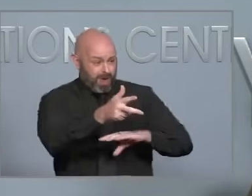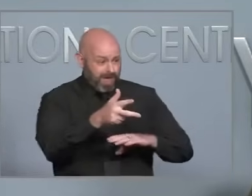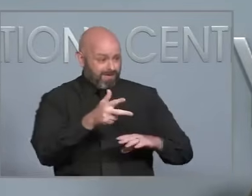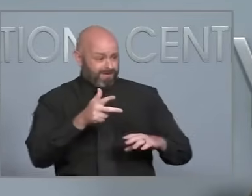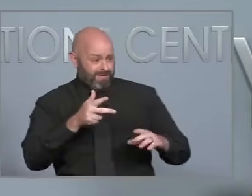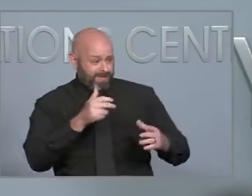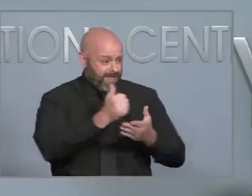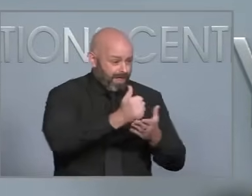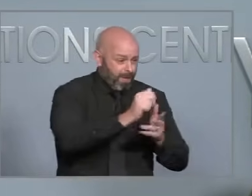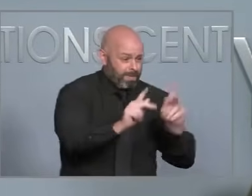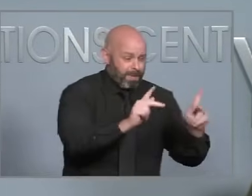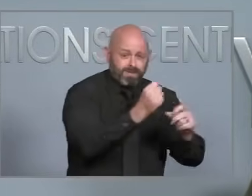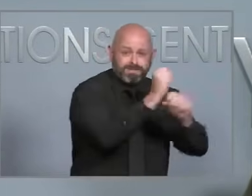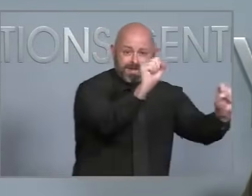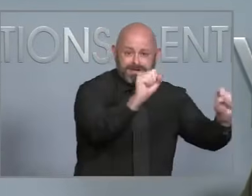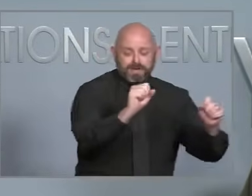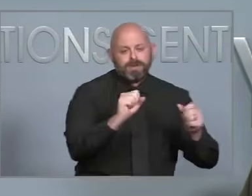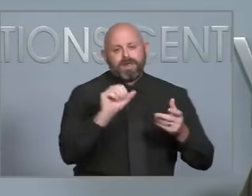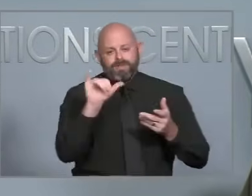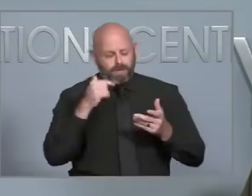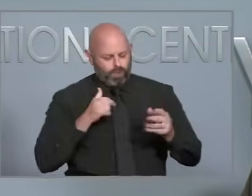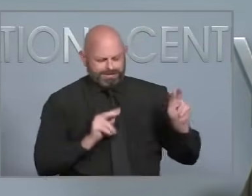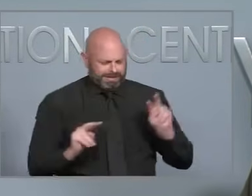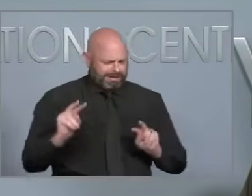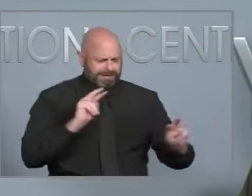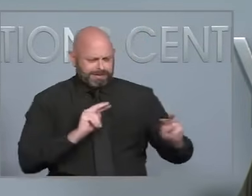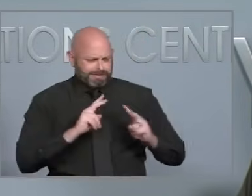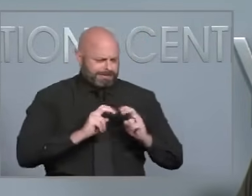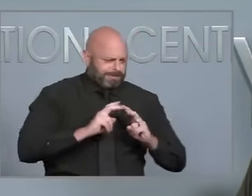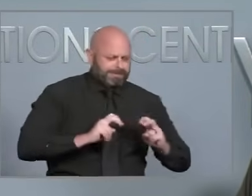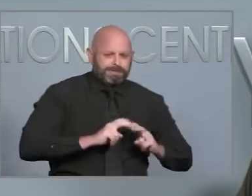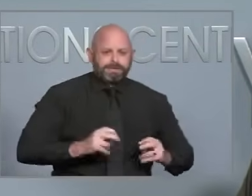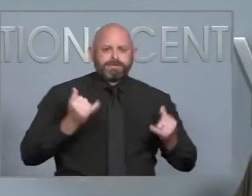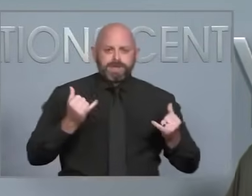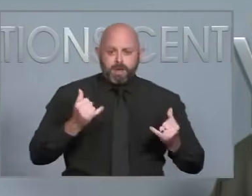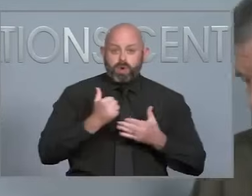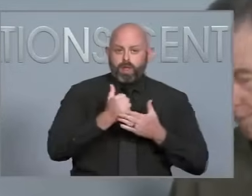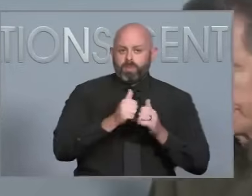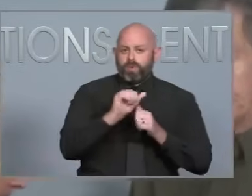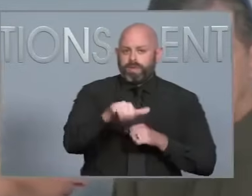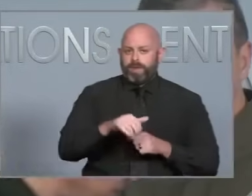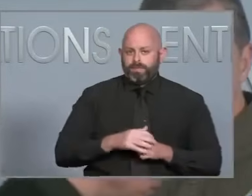additional support into that area to assist with that cell coverage.